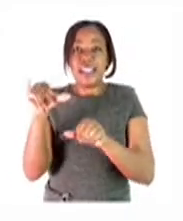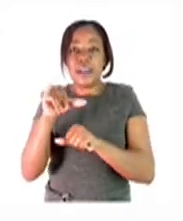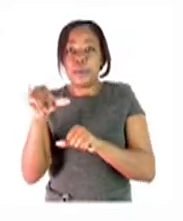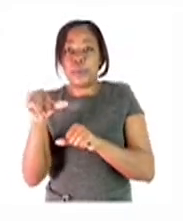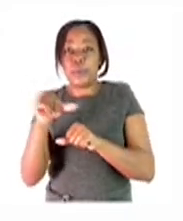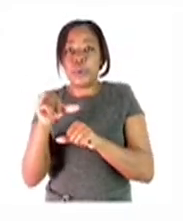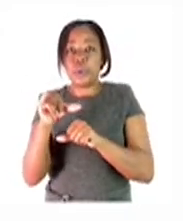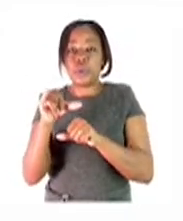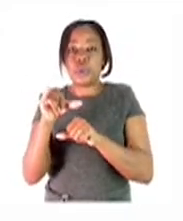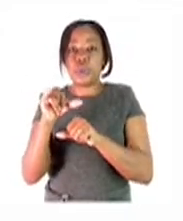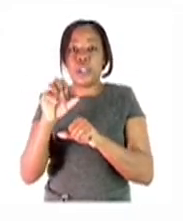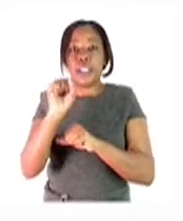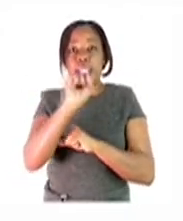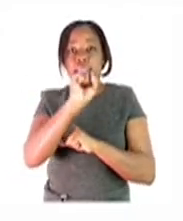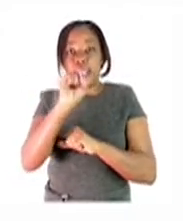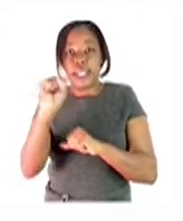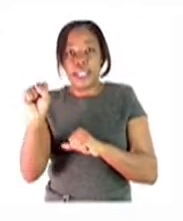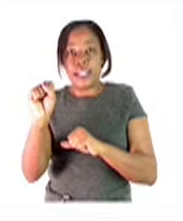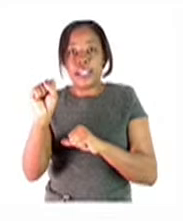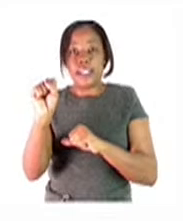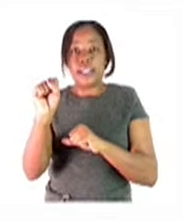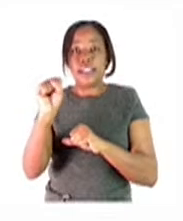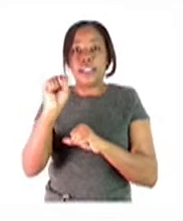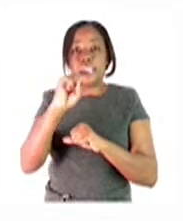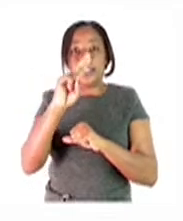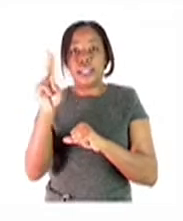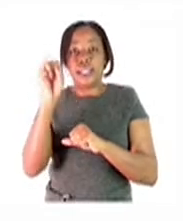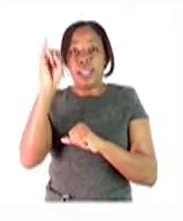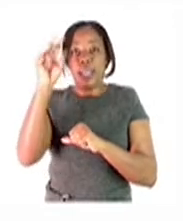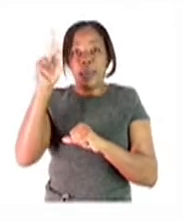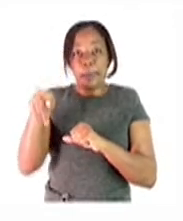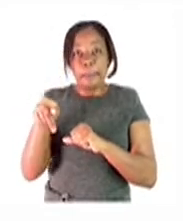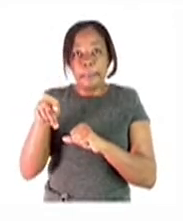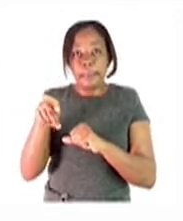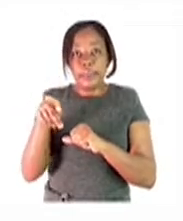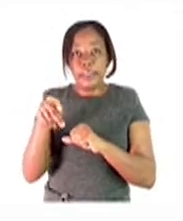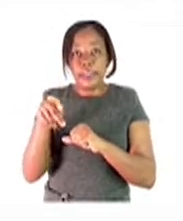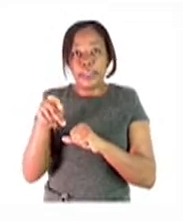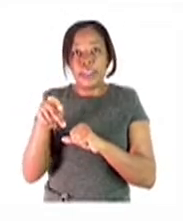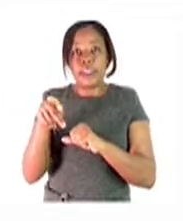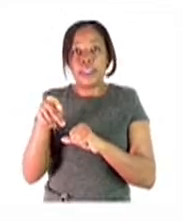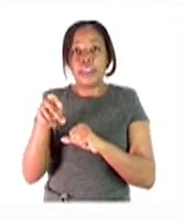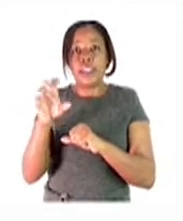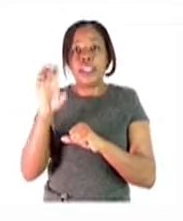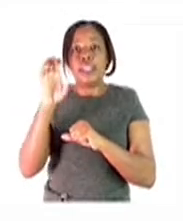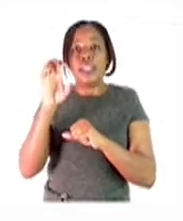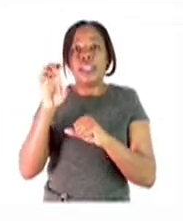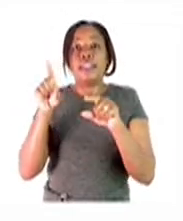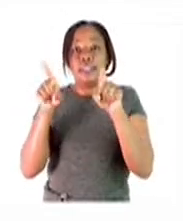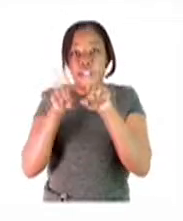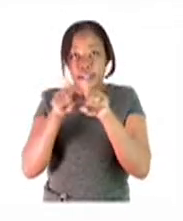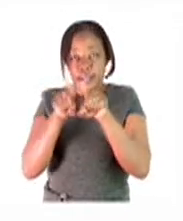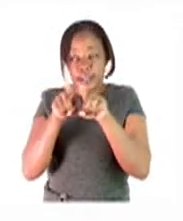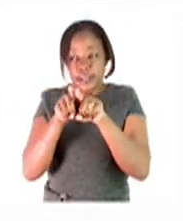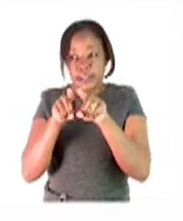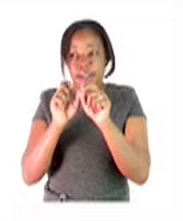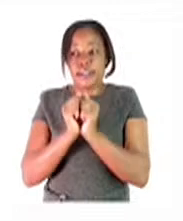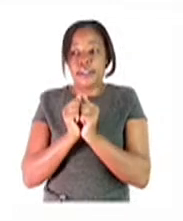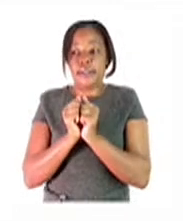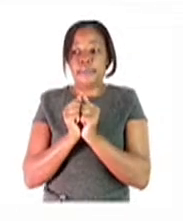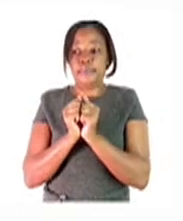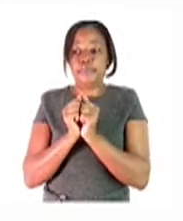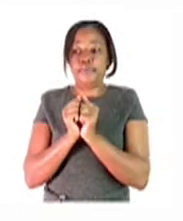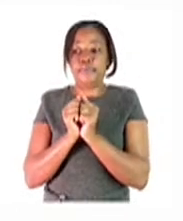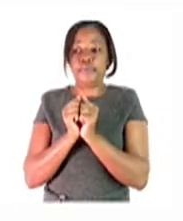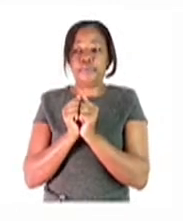a sh. Now, which one there do you think is the word that is having those 2 blending letters